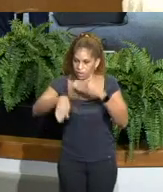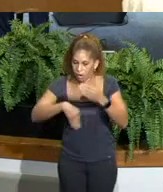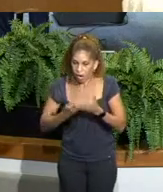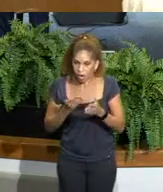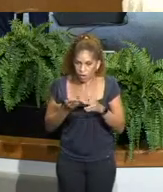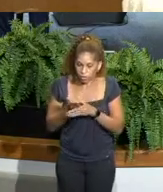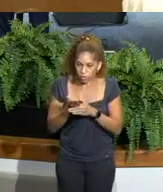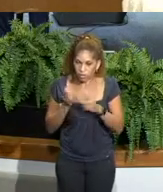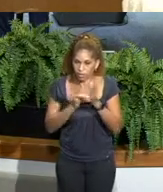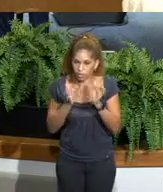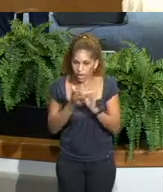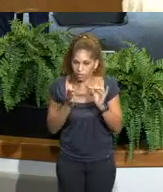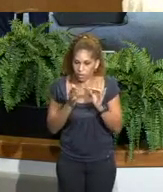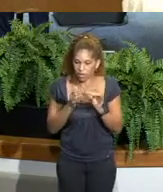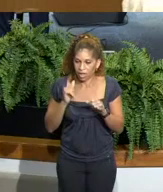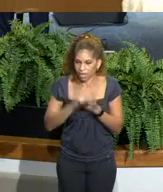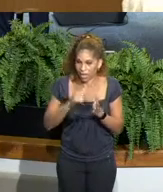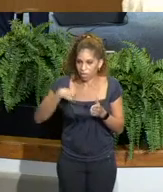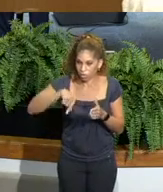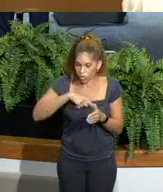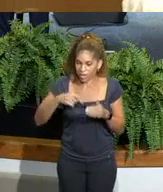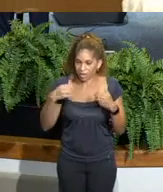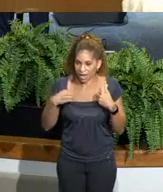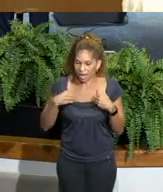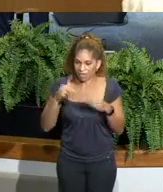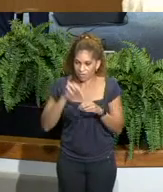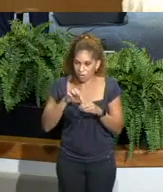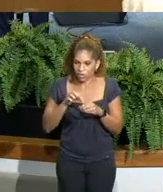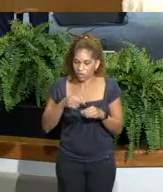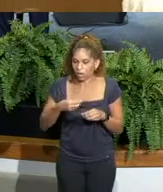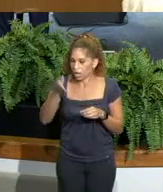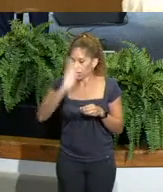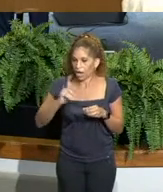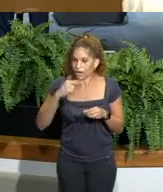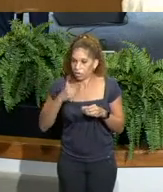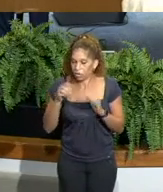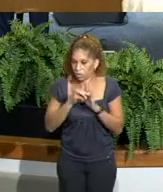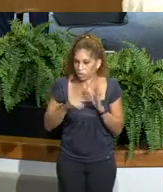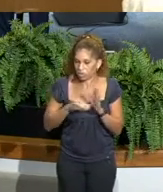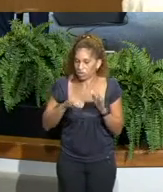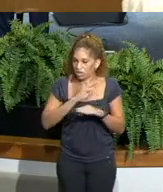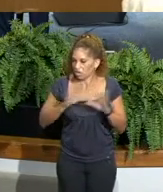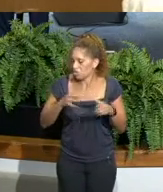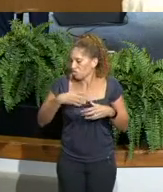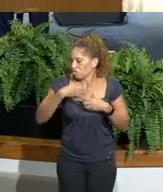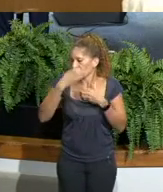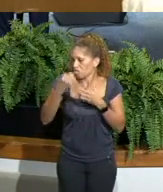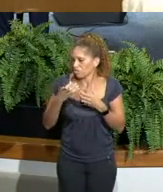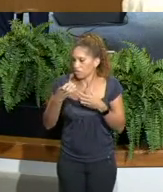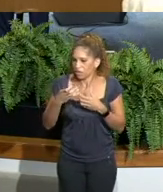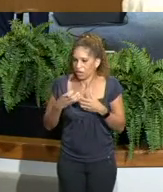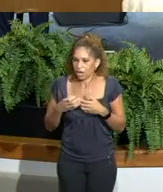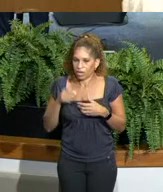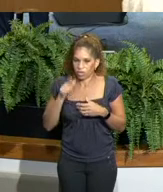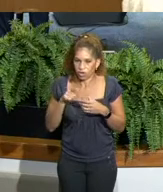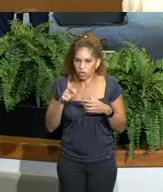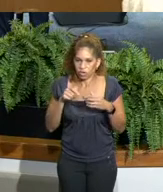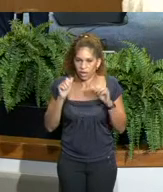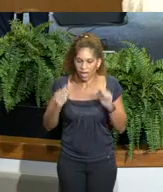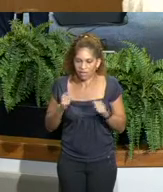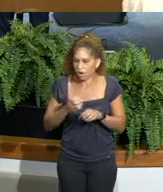through the Bible that we have a vote. God told Moses, don't cry into me. You've got a rod. Cast